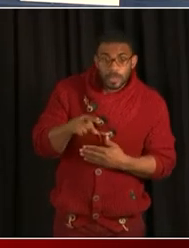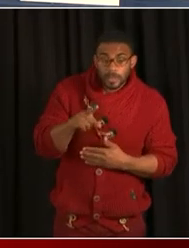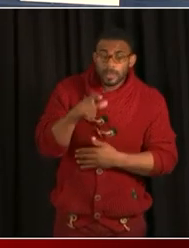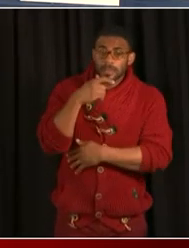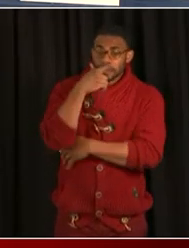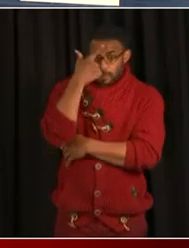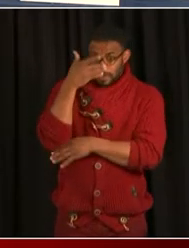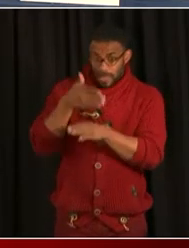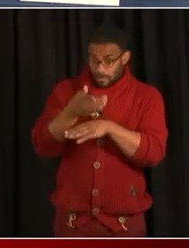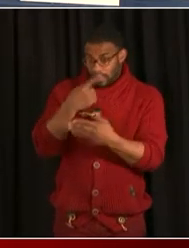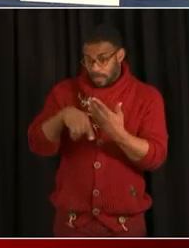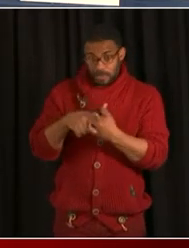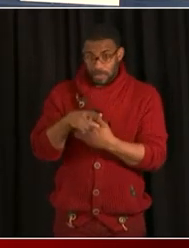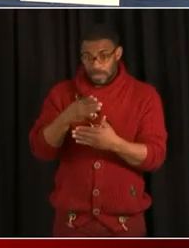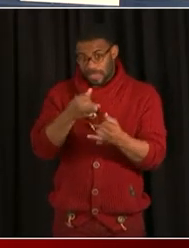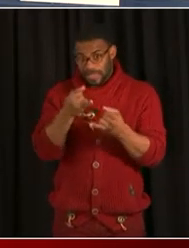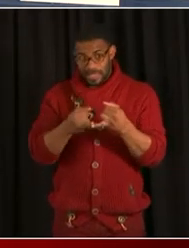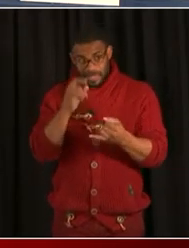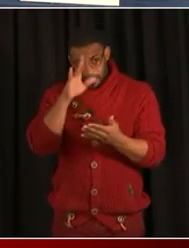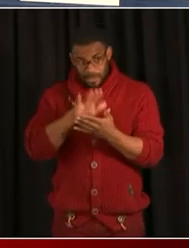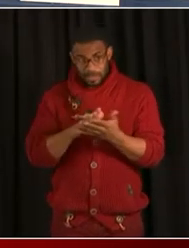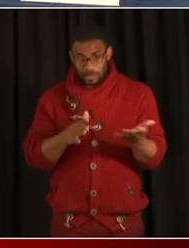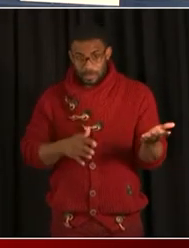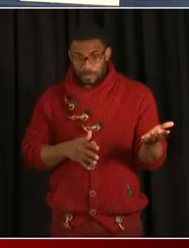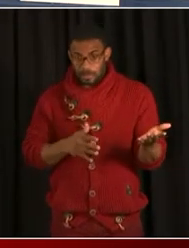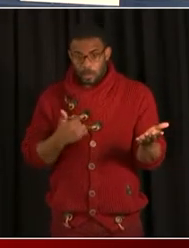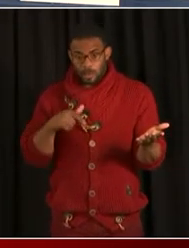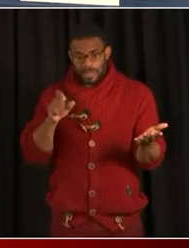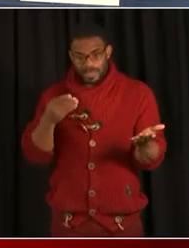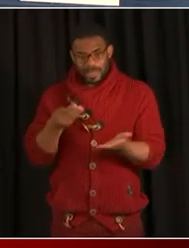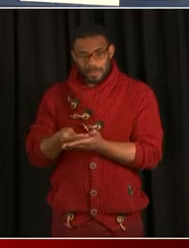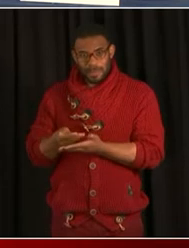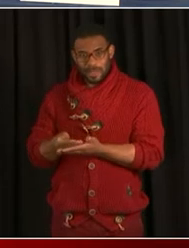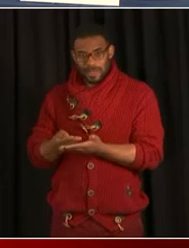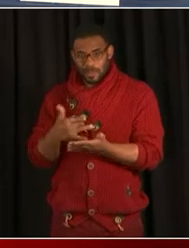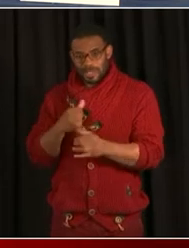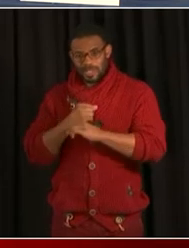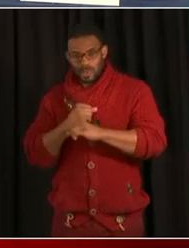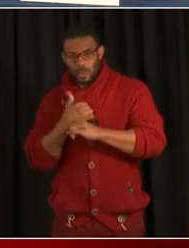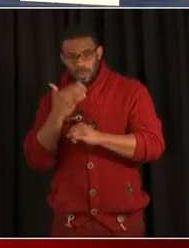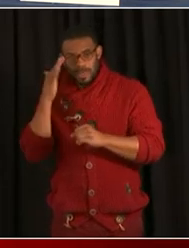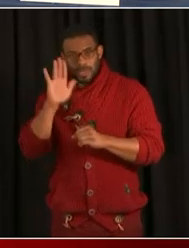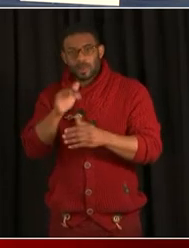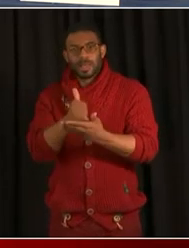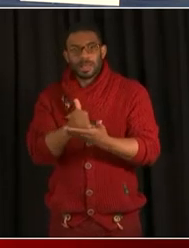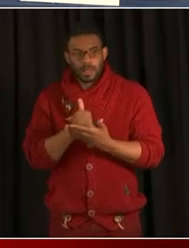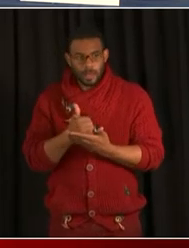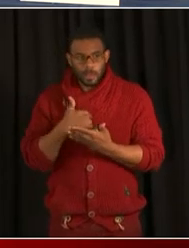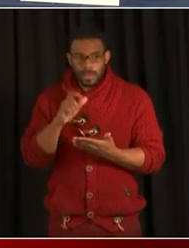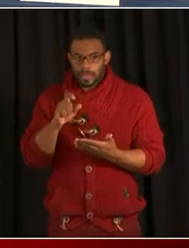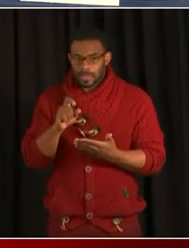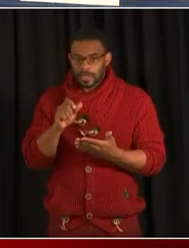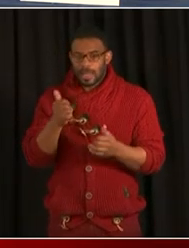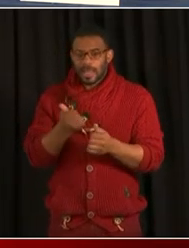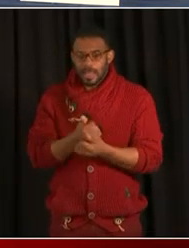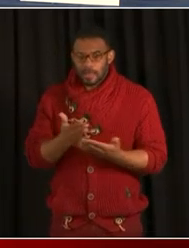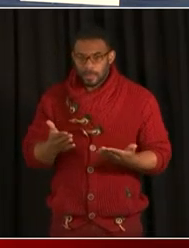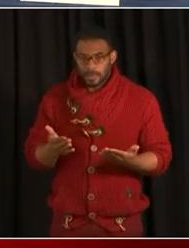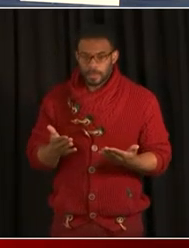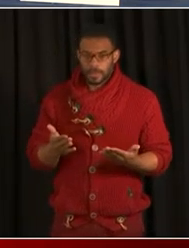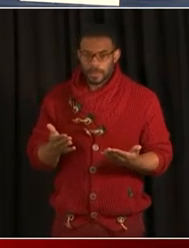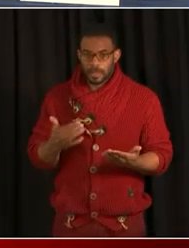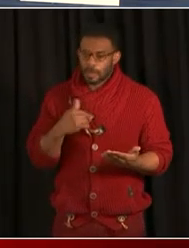week? Because after next week it ends, I believe. We need that. We need security. We need your help. We need